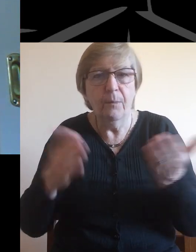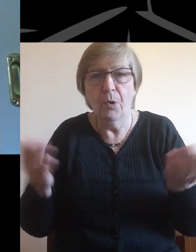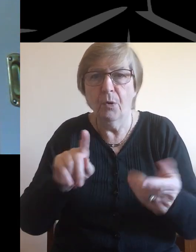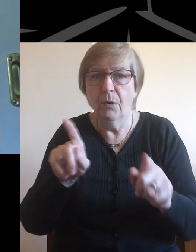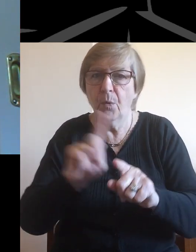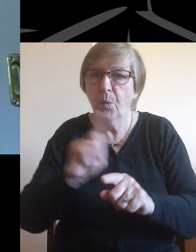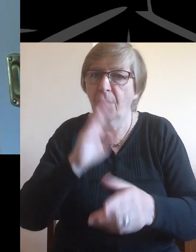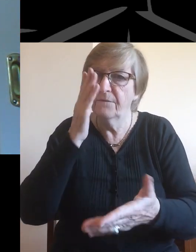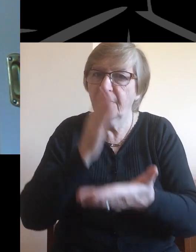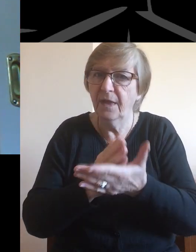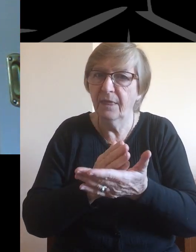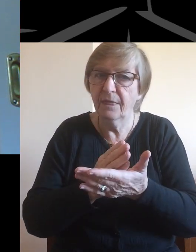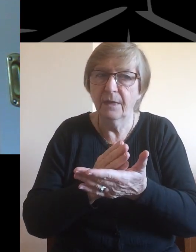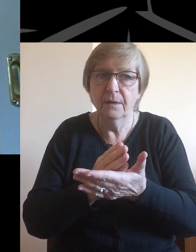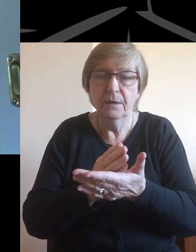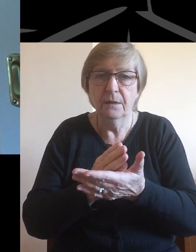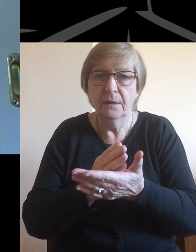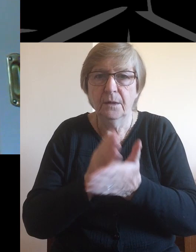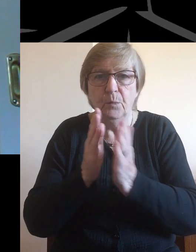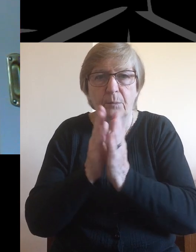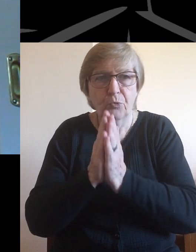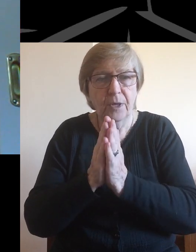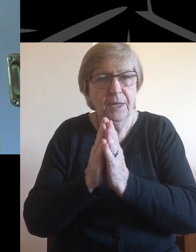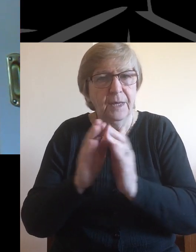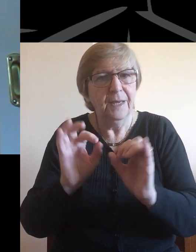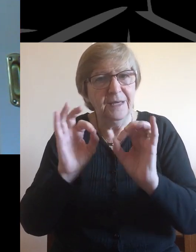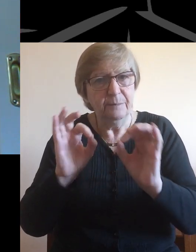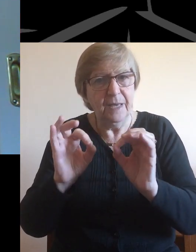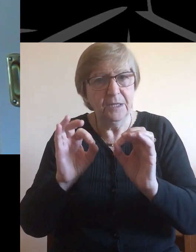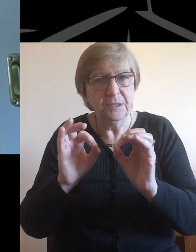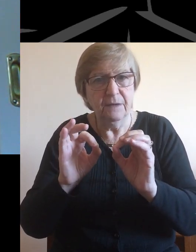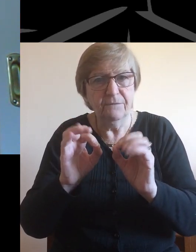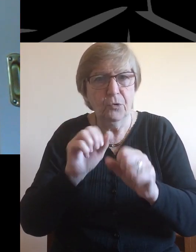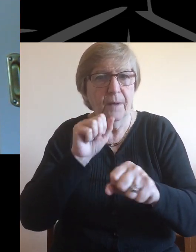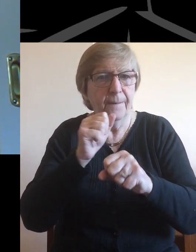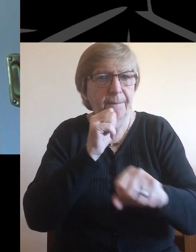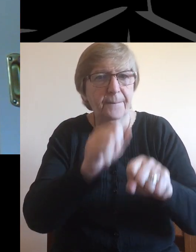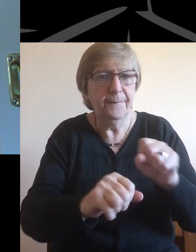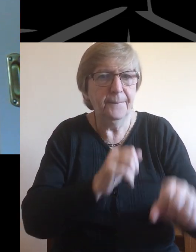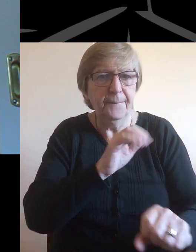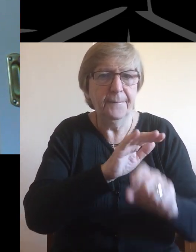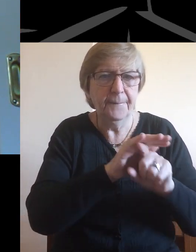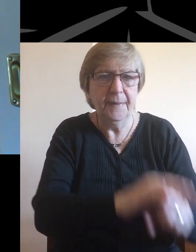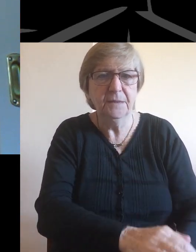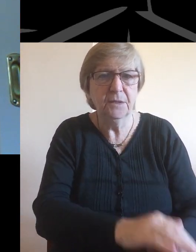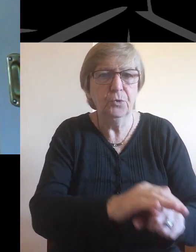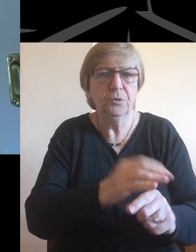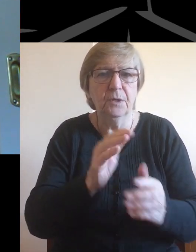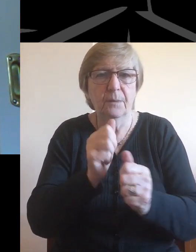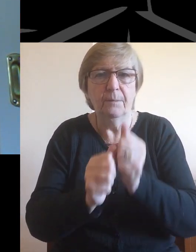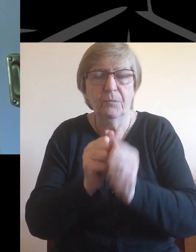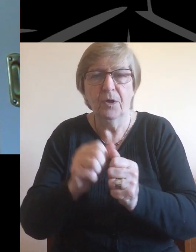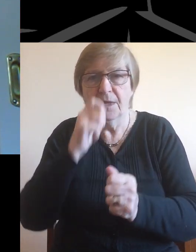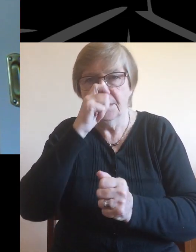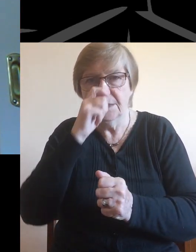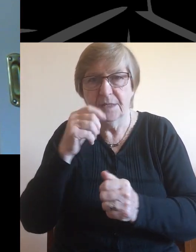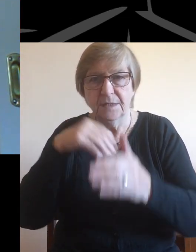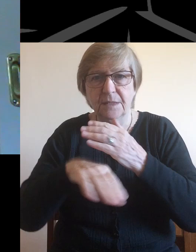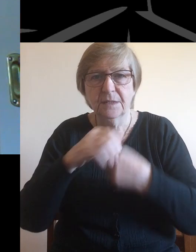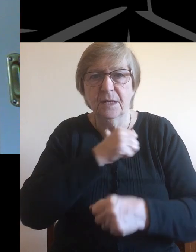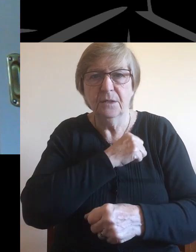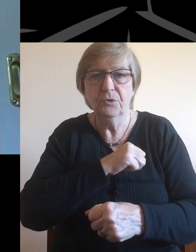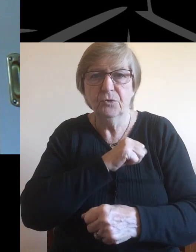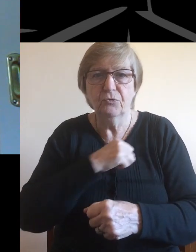religion. And we pray especially for our persecuted brothers and sisters in Christ. Please ease their